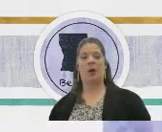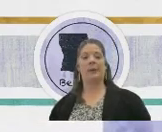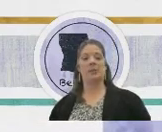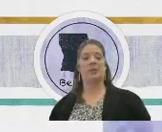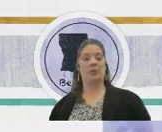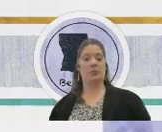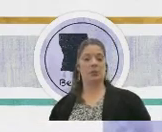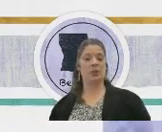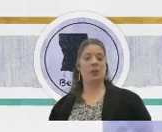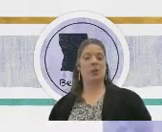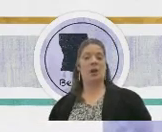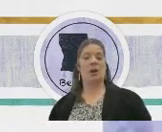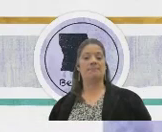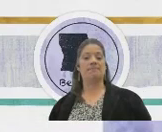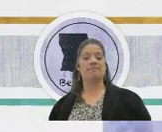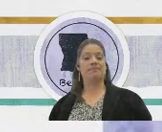these requirements in the future.